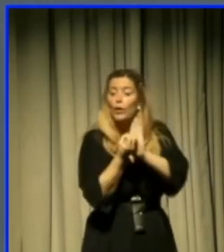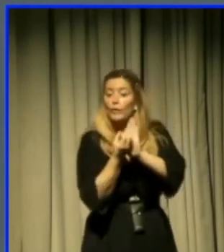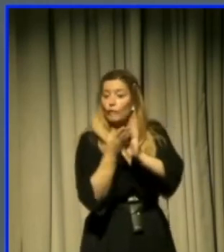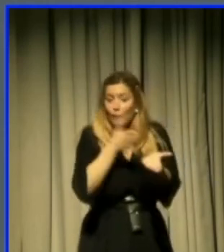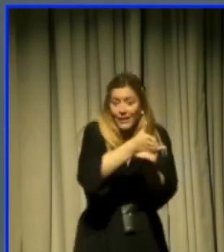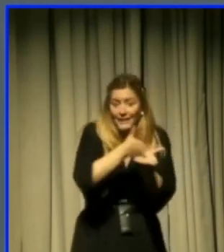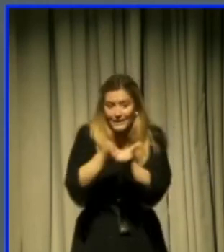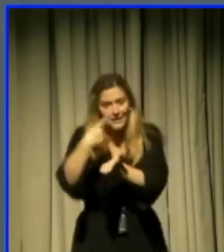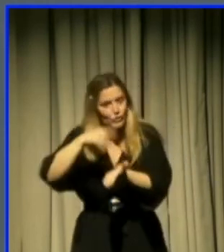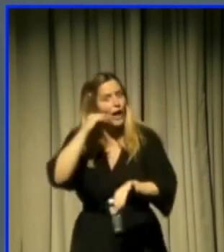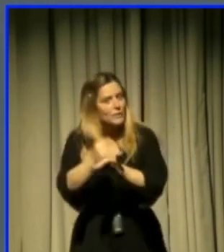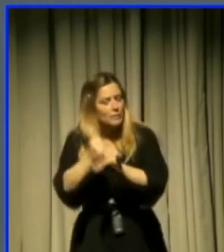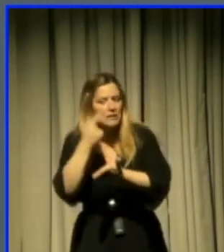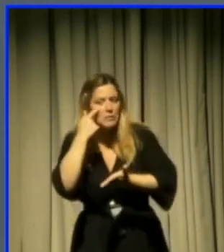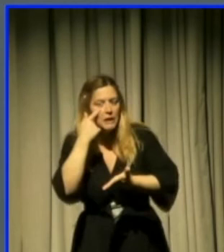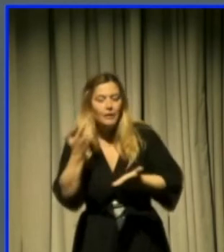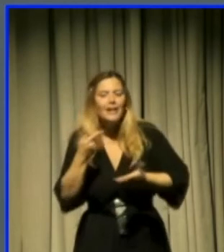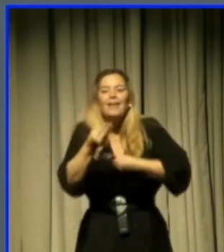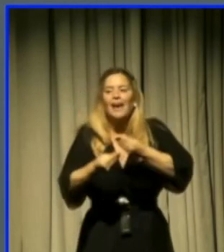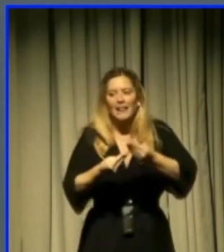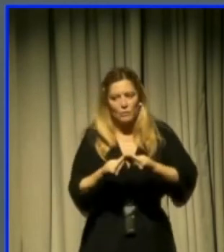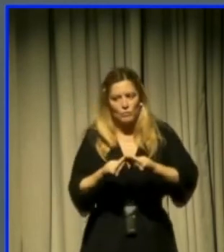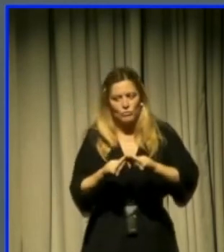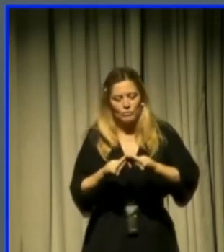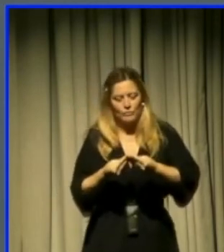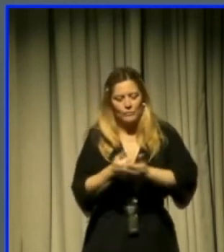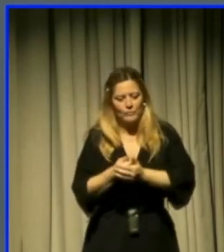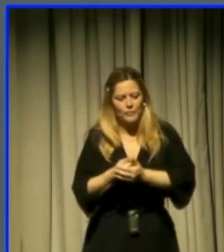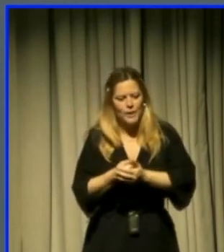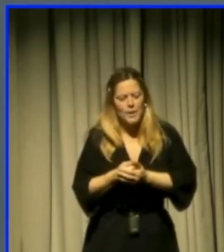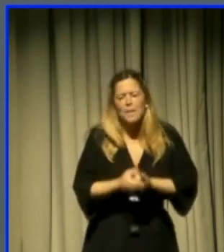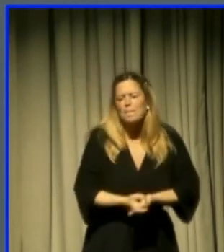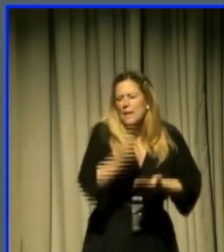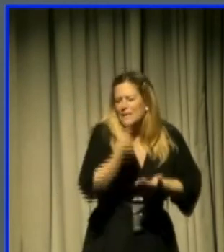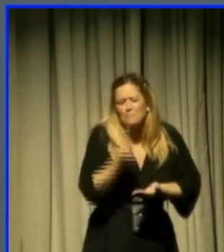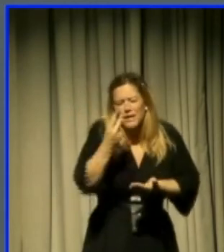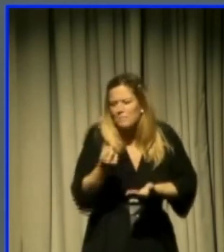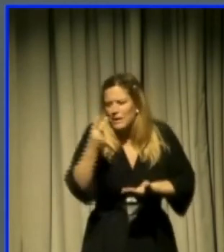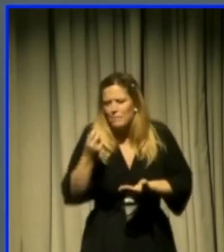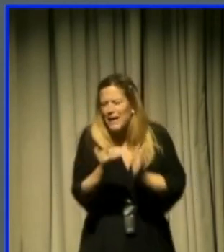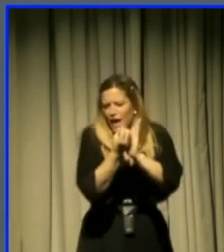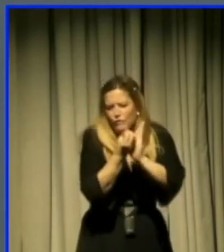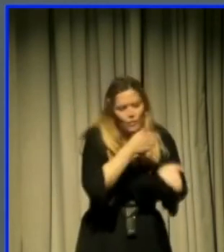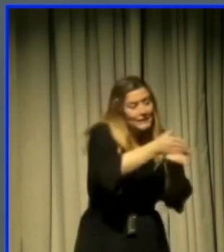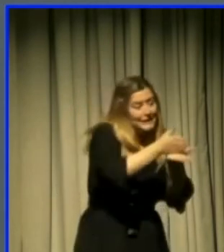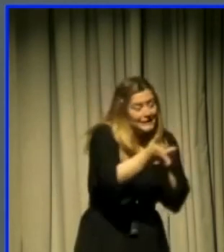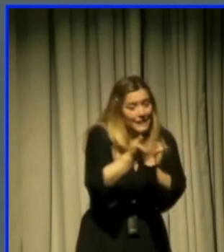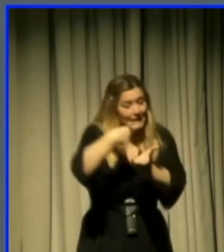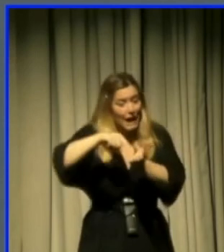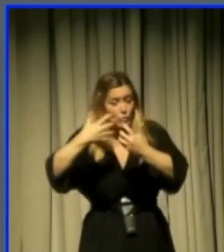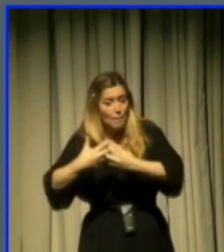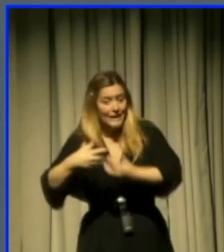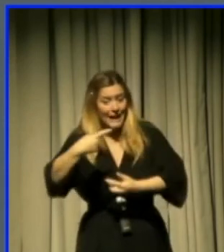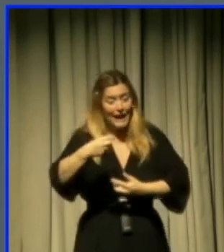literally tens of thousands of trend reports to a GPT-2 text generation machine. And we now have like what